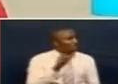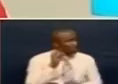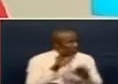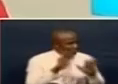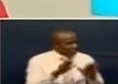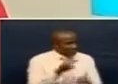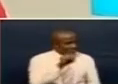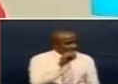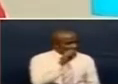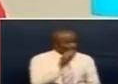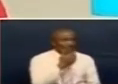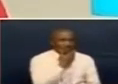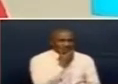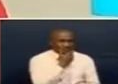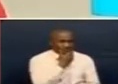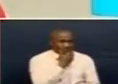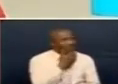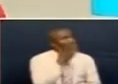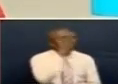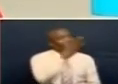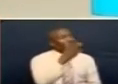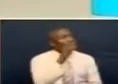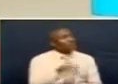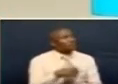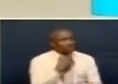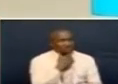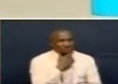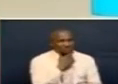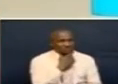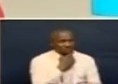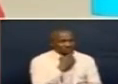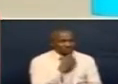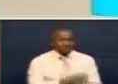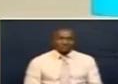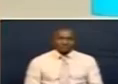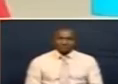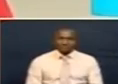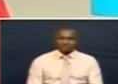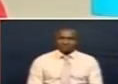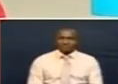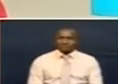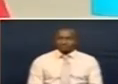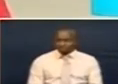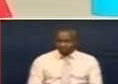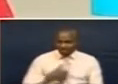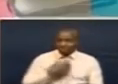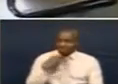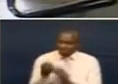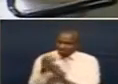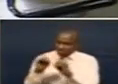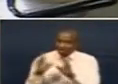NASA agreement. What is the future of the region? And do you have a horse in 2022? Can I correct you? Actually, I've seen